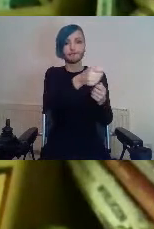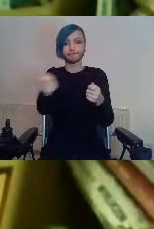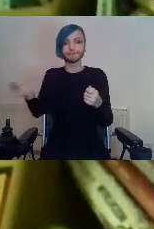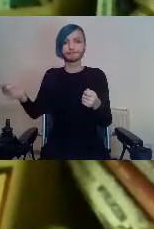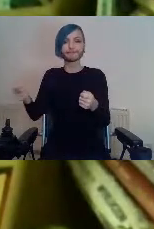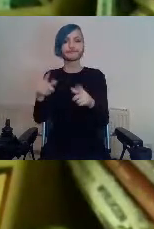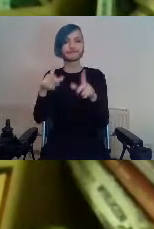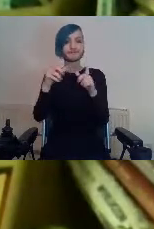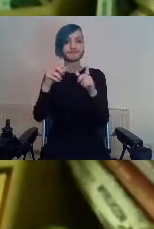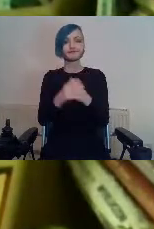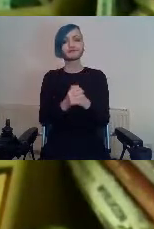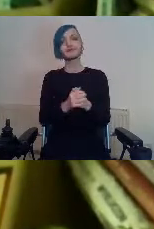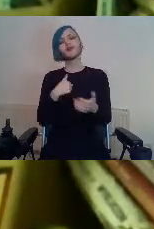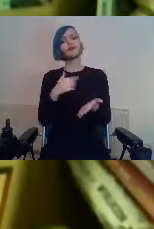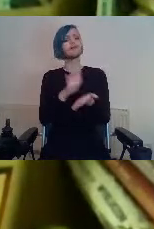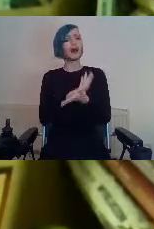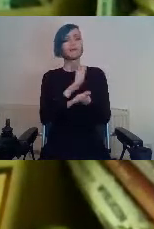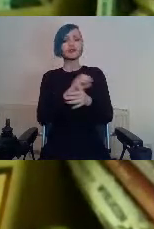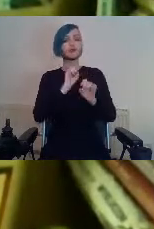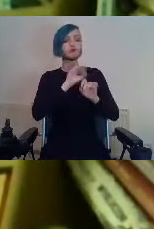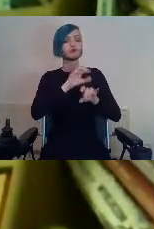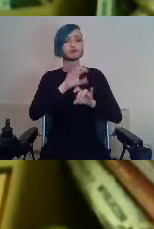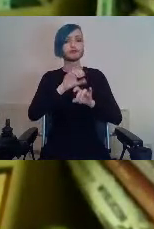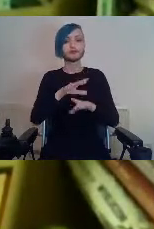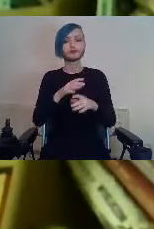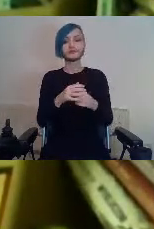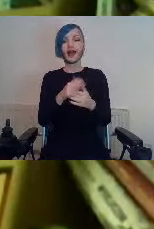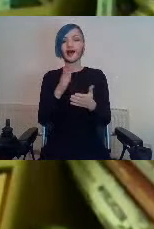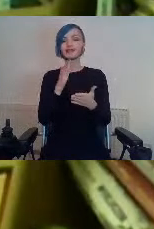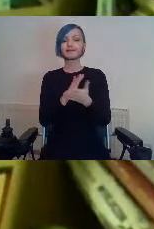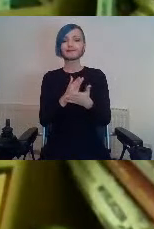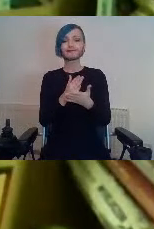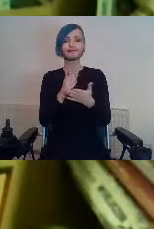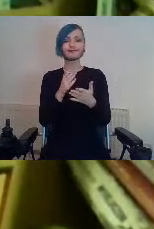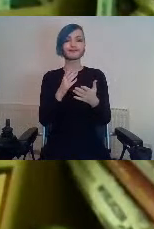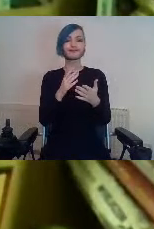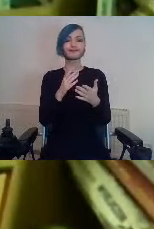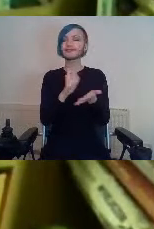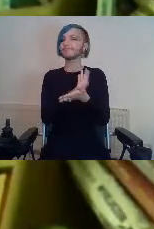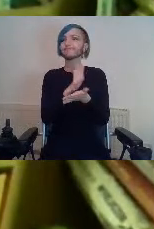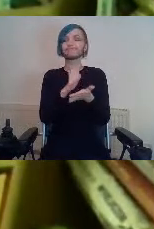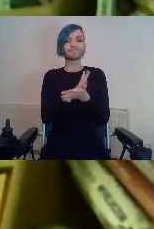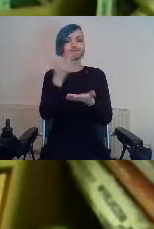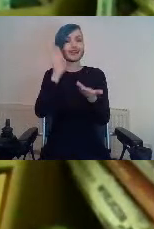I'm so happy to be in such a merry and full experience.